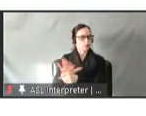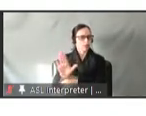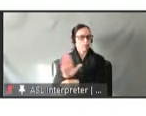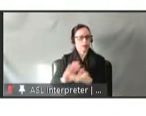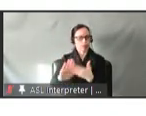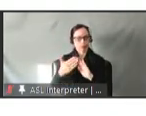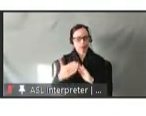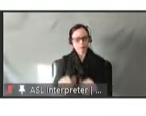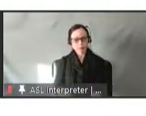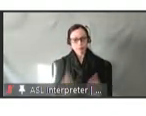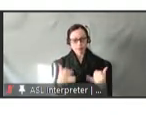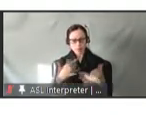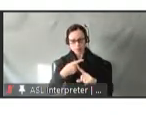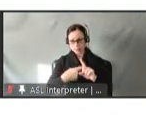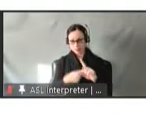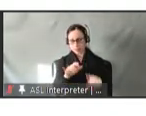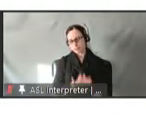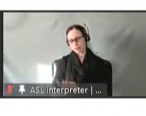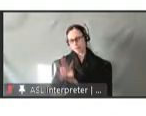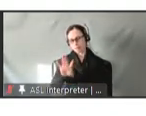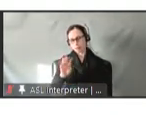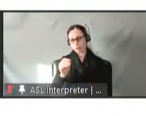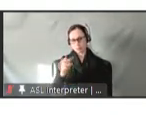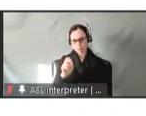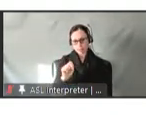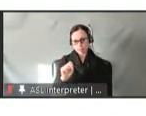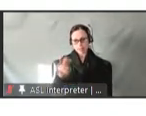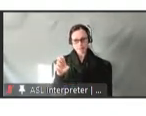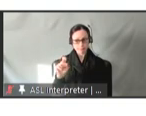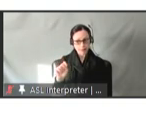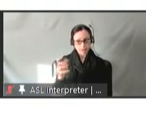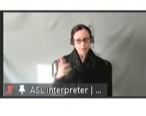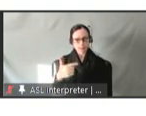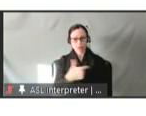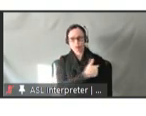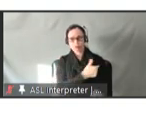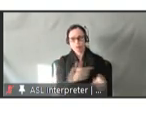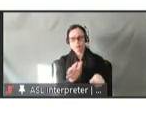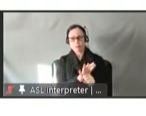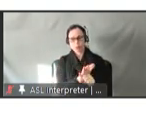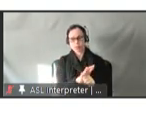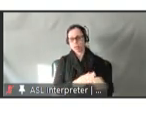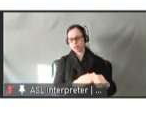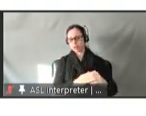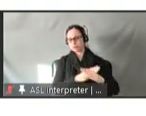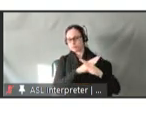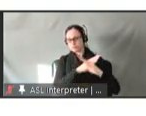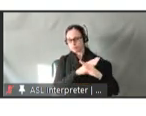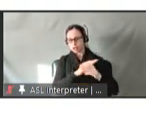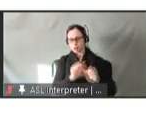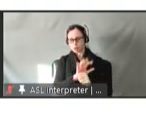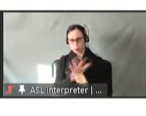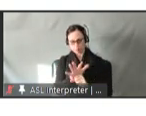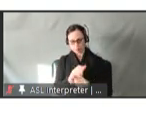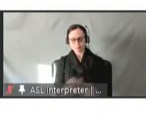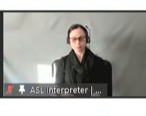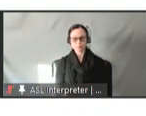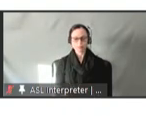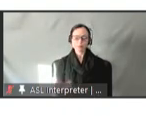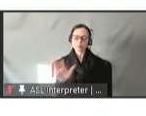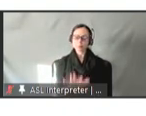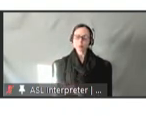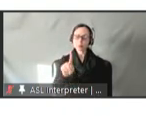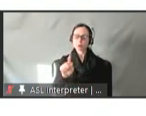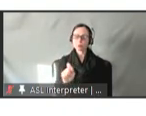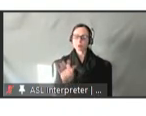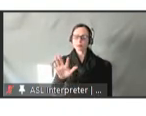as of this month, approximately 4 million veterans have been fully vaccinated against COVID-19, with about